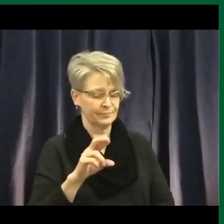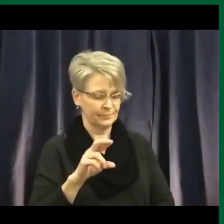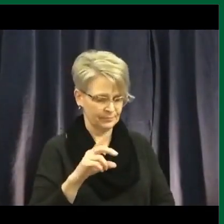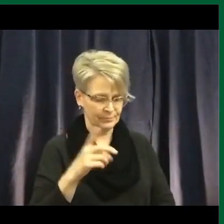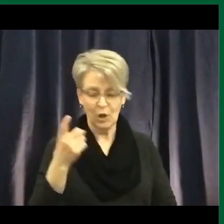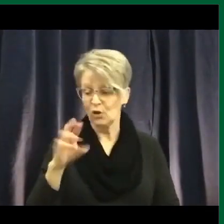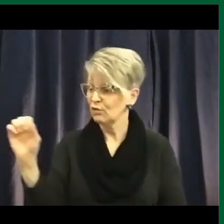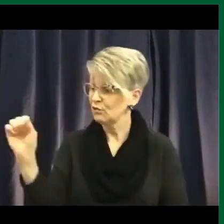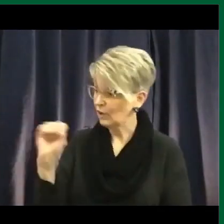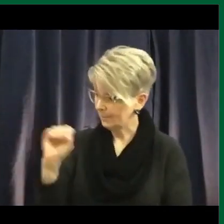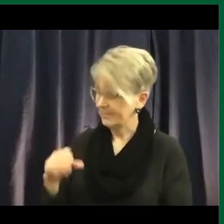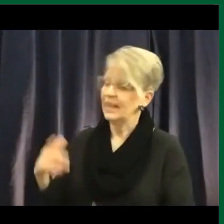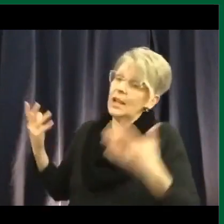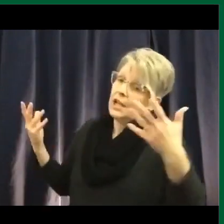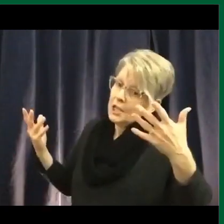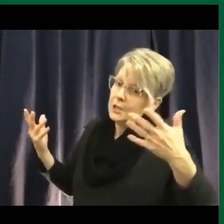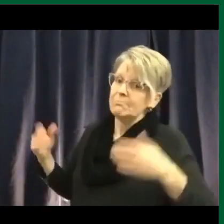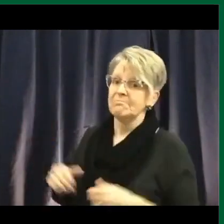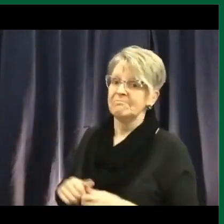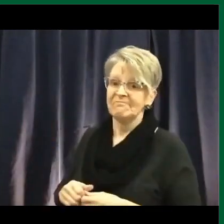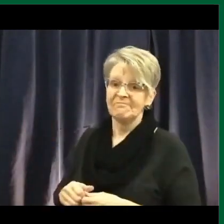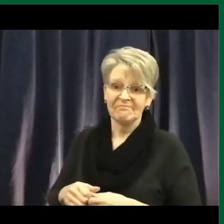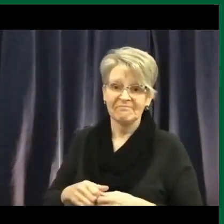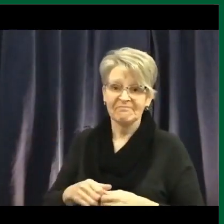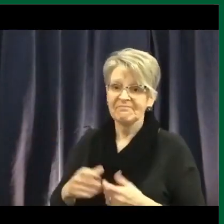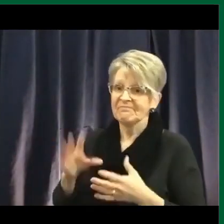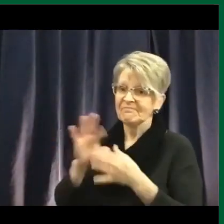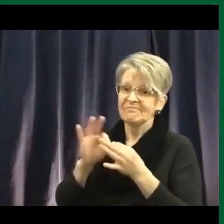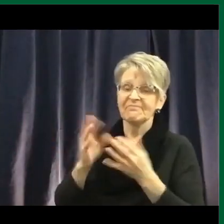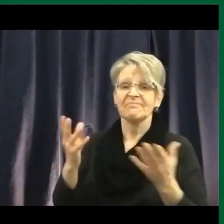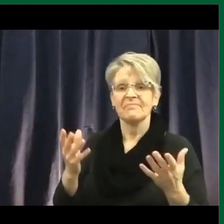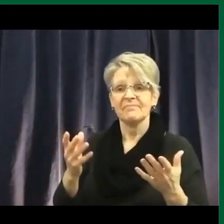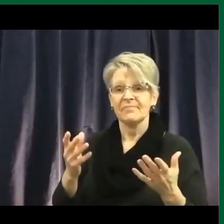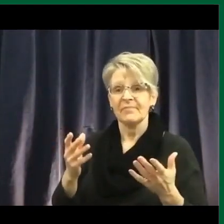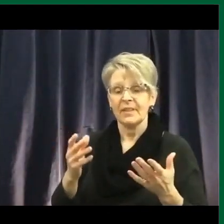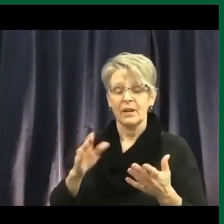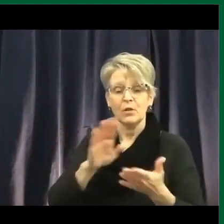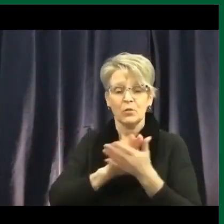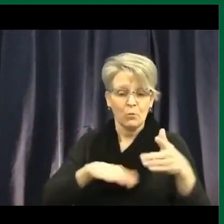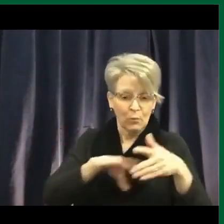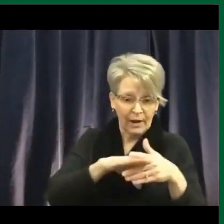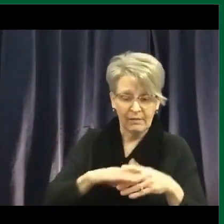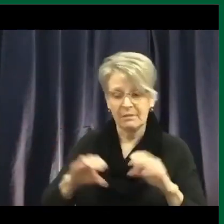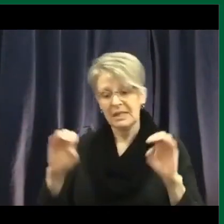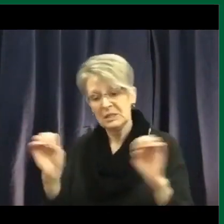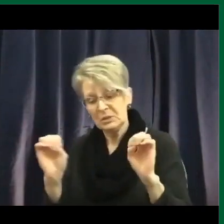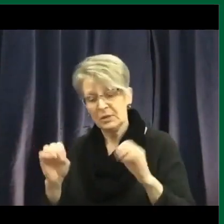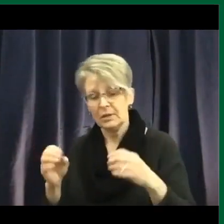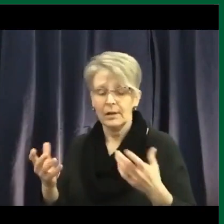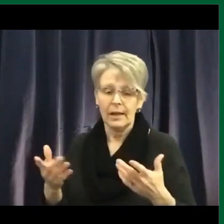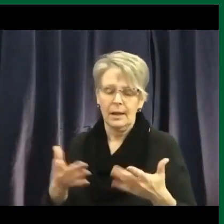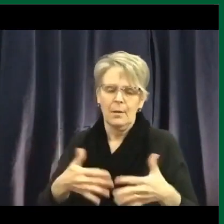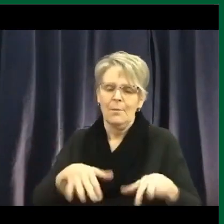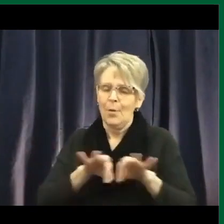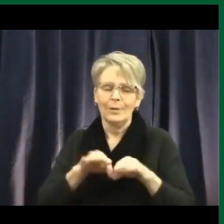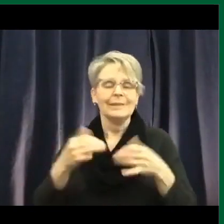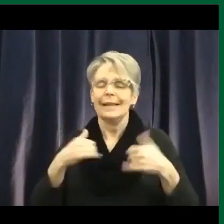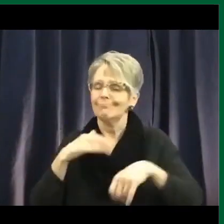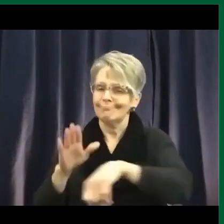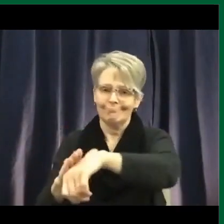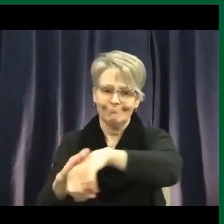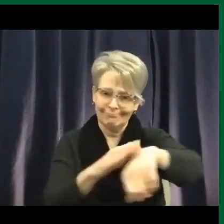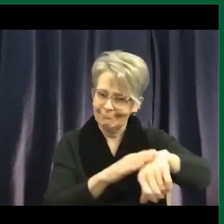into the future, but, I did message earlier that Easter, school break over Easter, I think it's really important for us to stay the course, stick